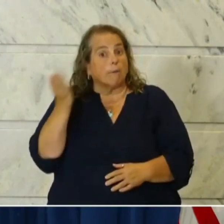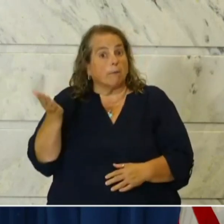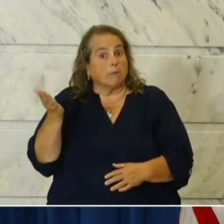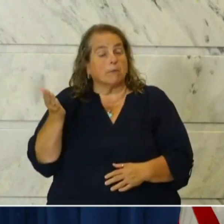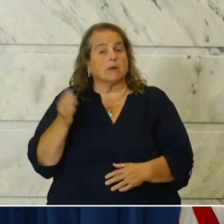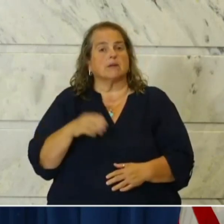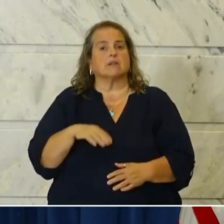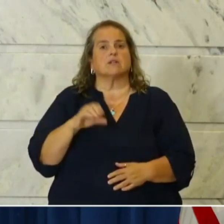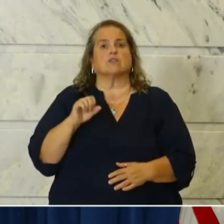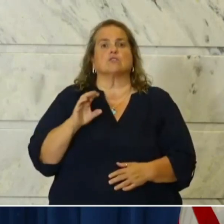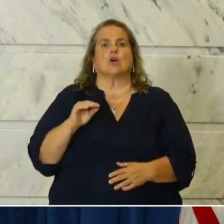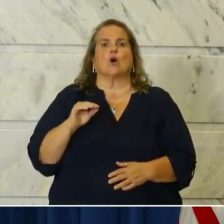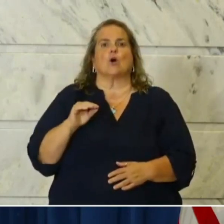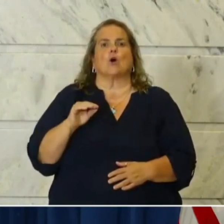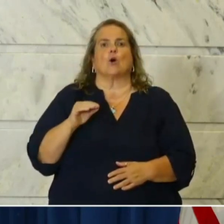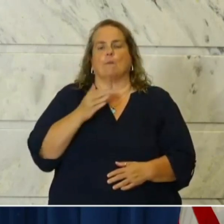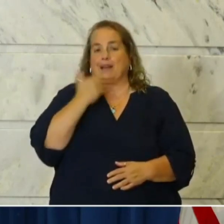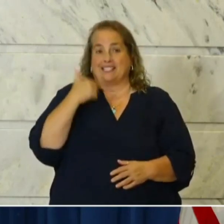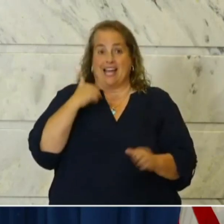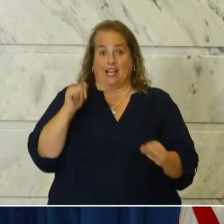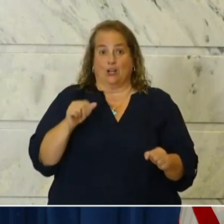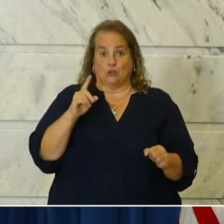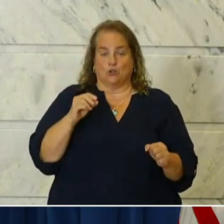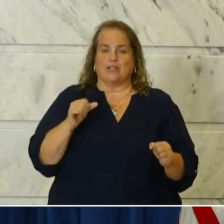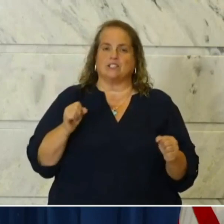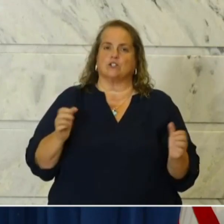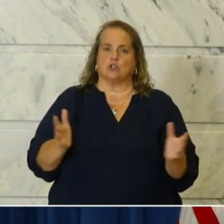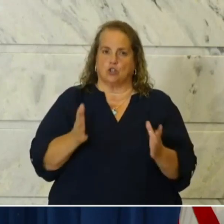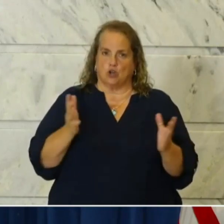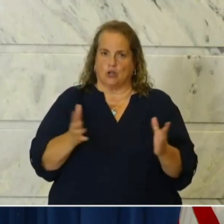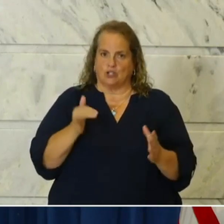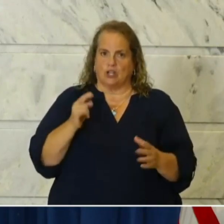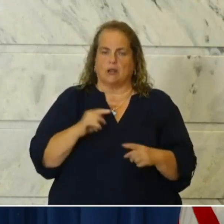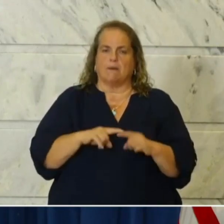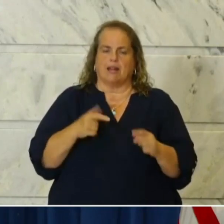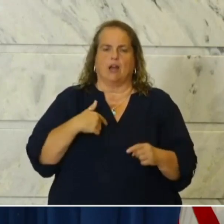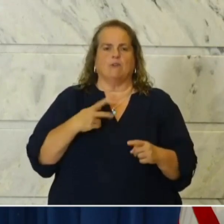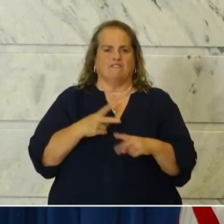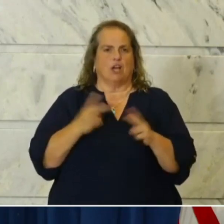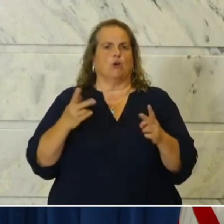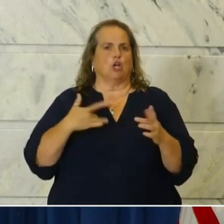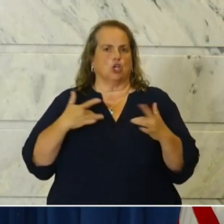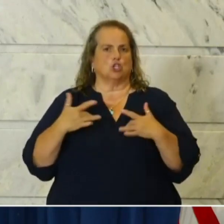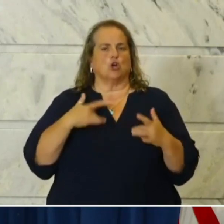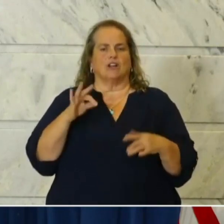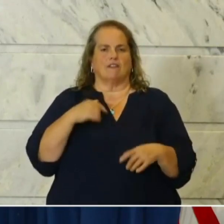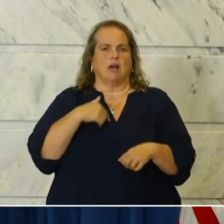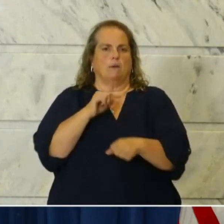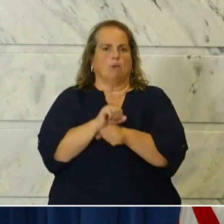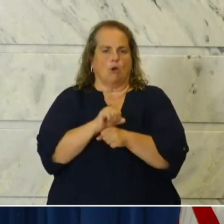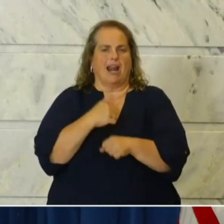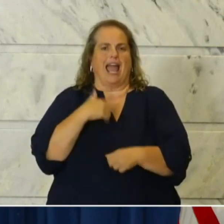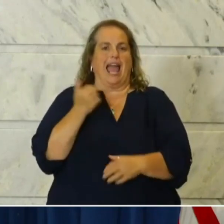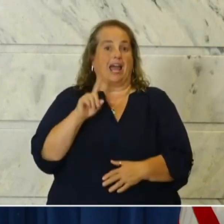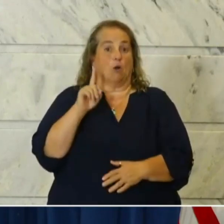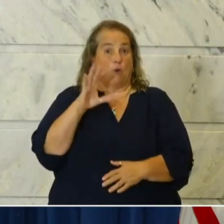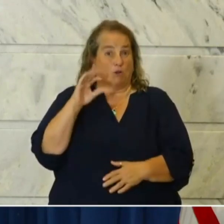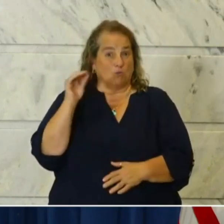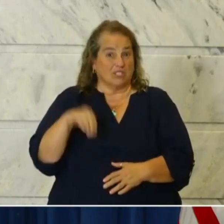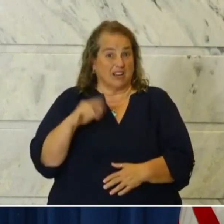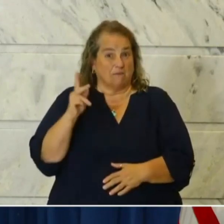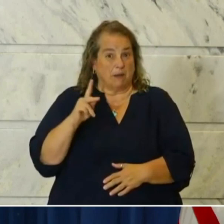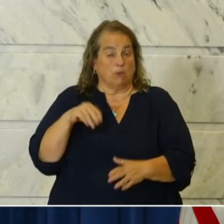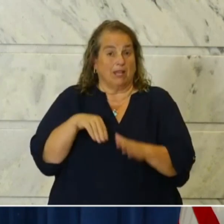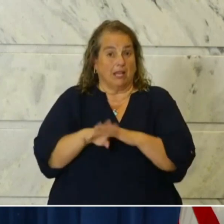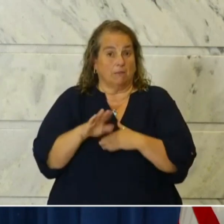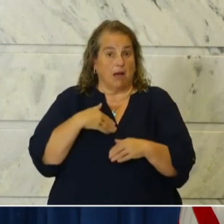So it's the best I can do is encourage there. But I would be very concerned if I was an employer and I had 100% of people coming in right